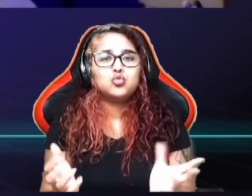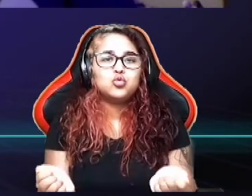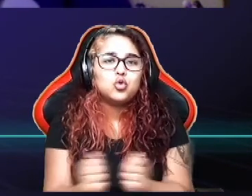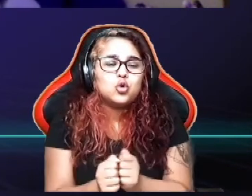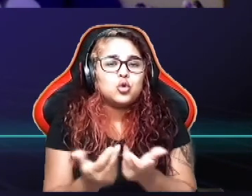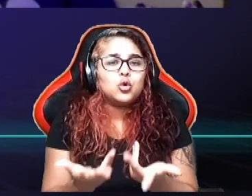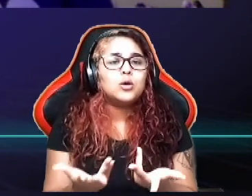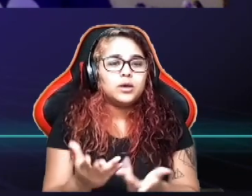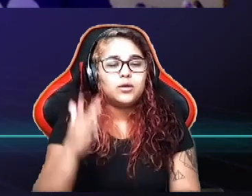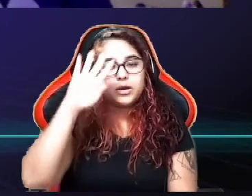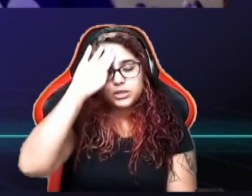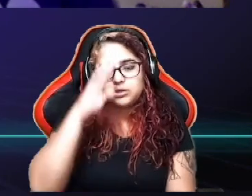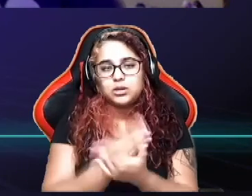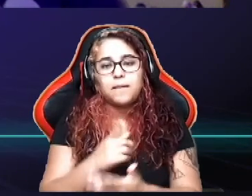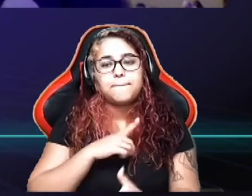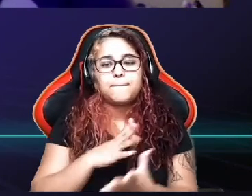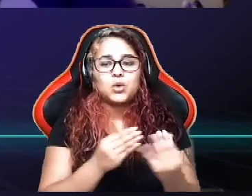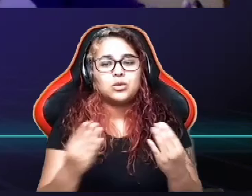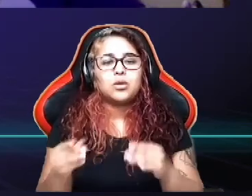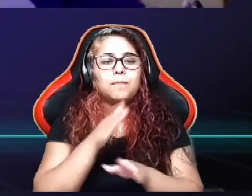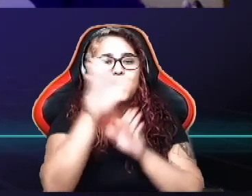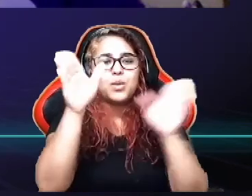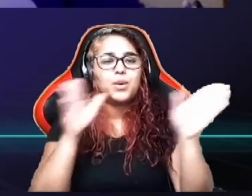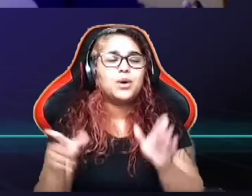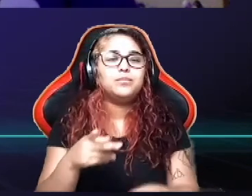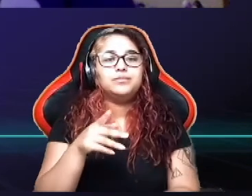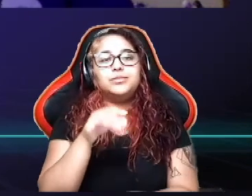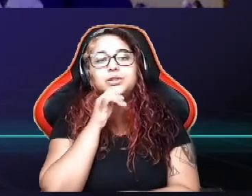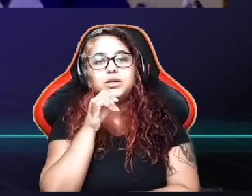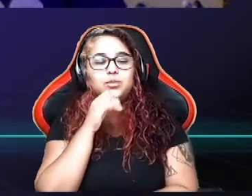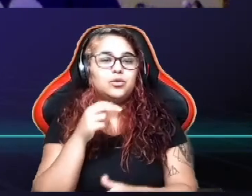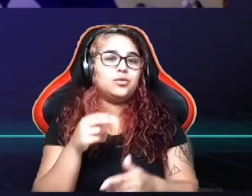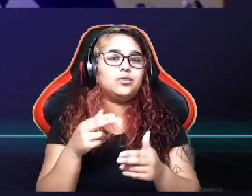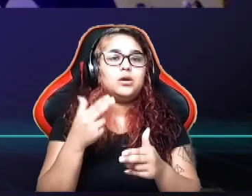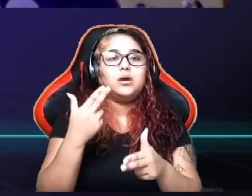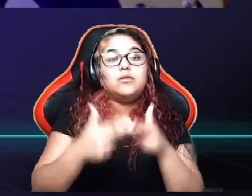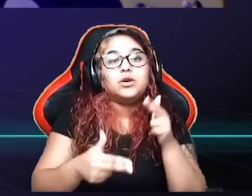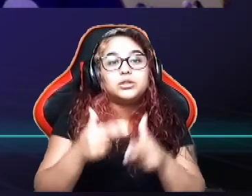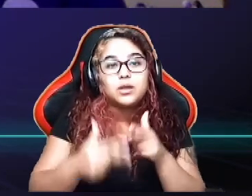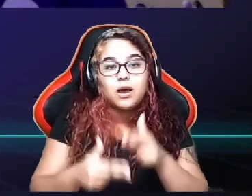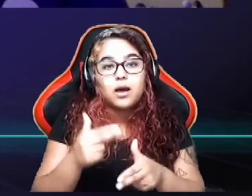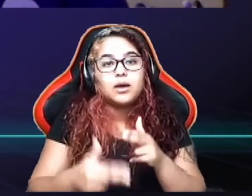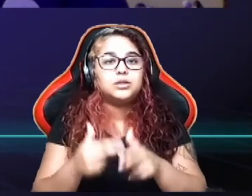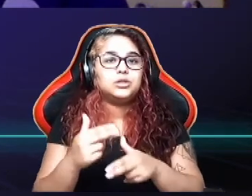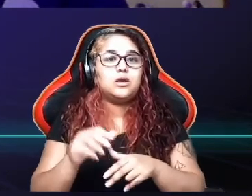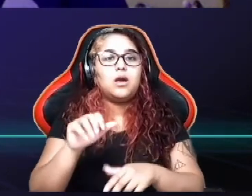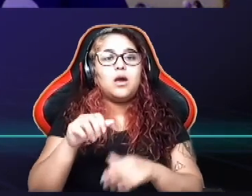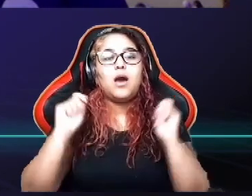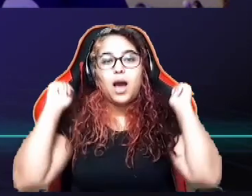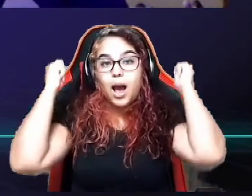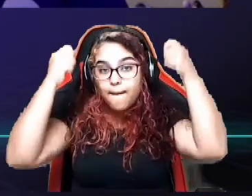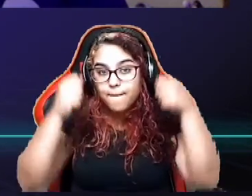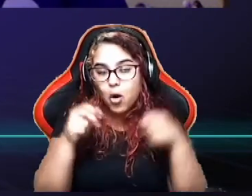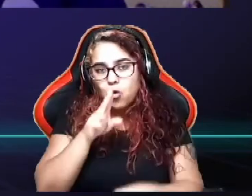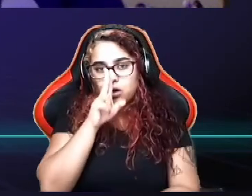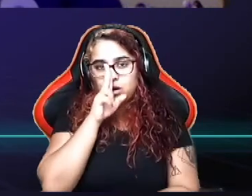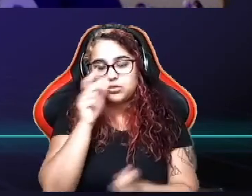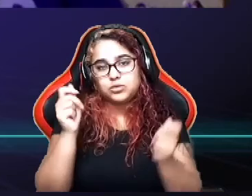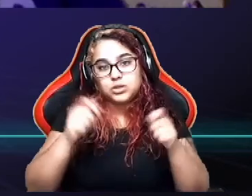will be cross-platform. There are many that are strong at that. Among Us,